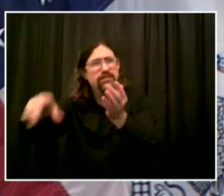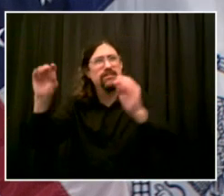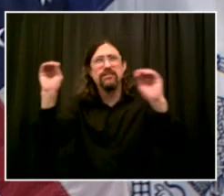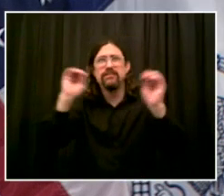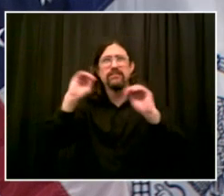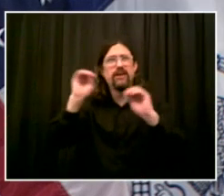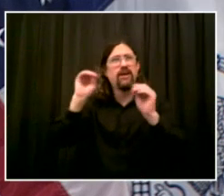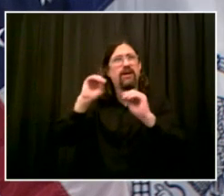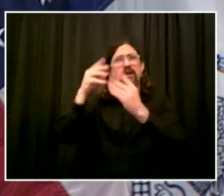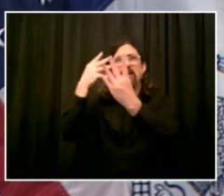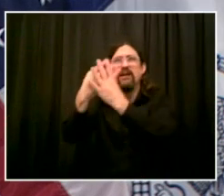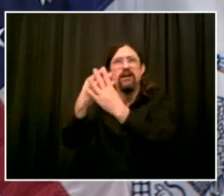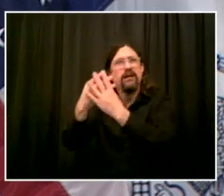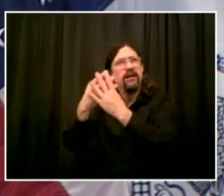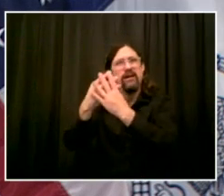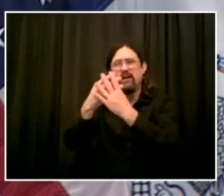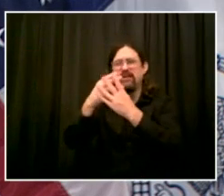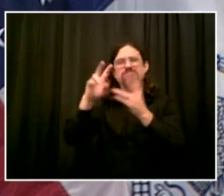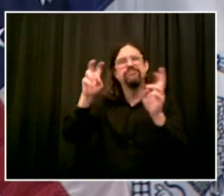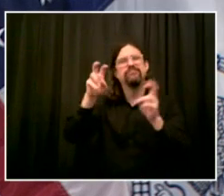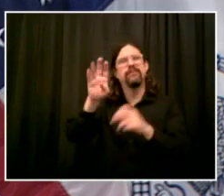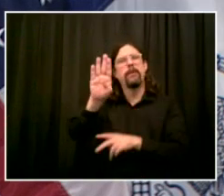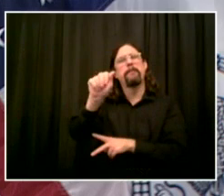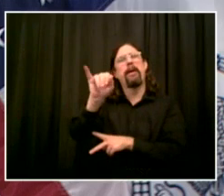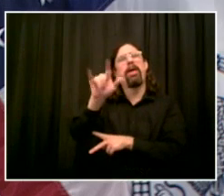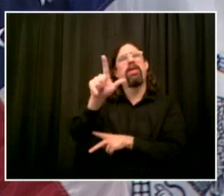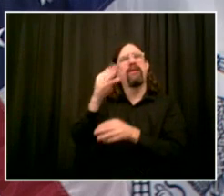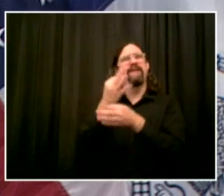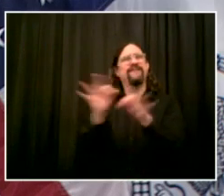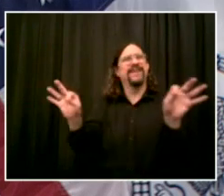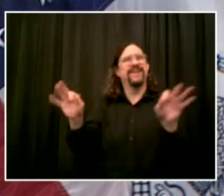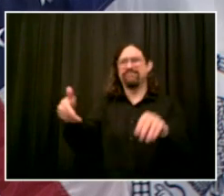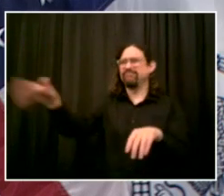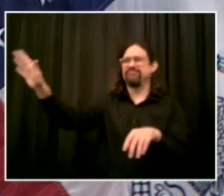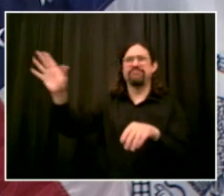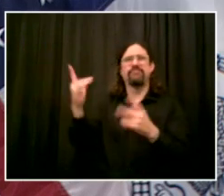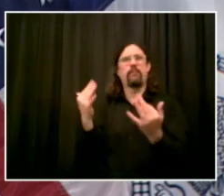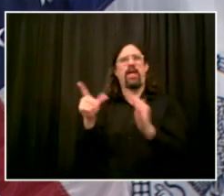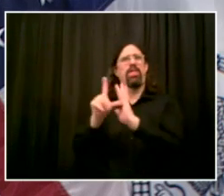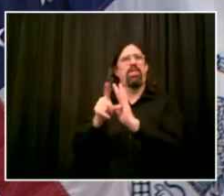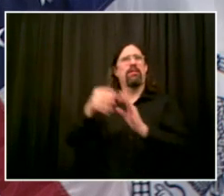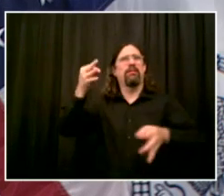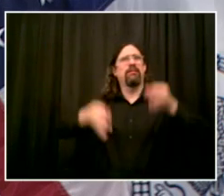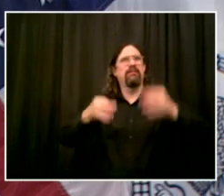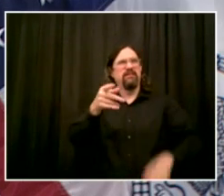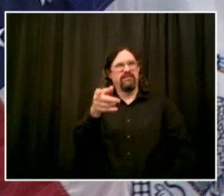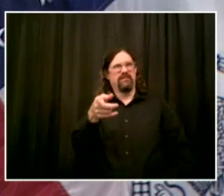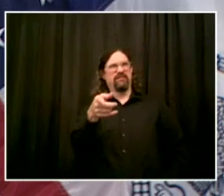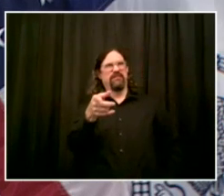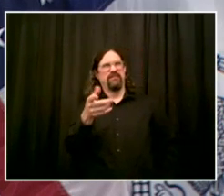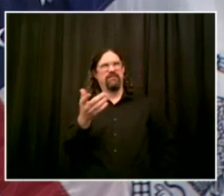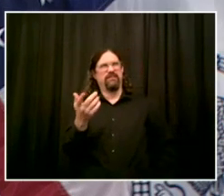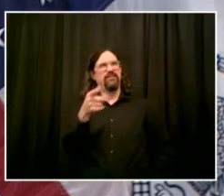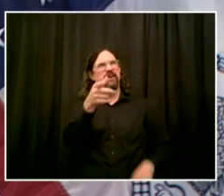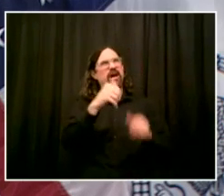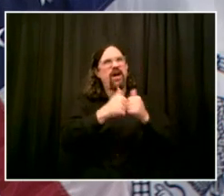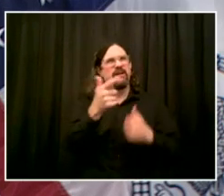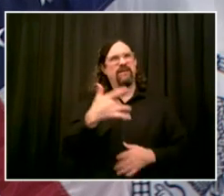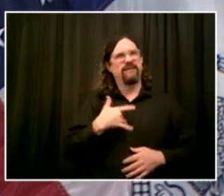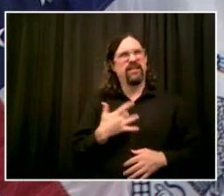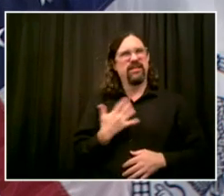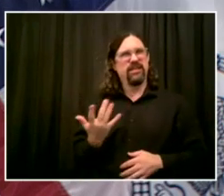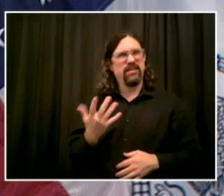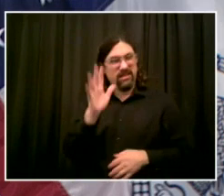at will. Yeah, Marcia, I am very unhappy about that, and it does not make sense to me. It really doesn't. First of